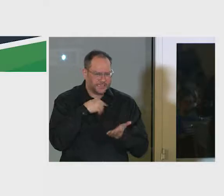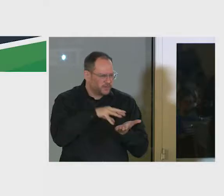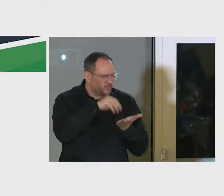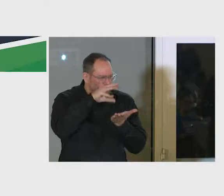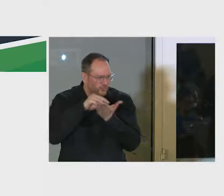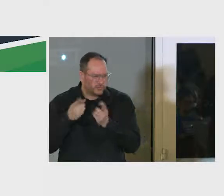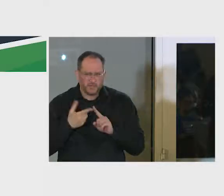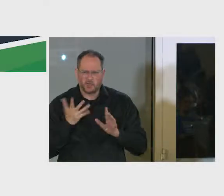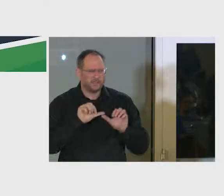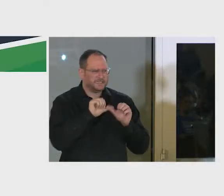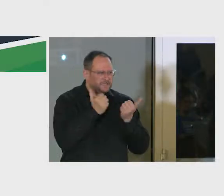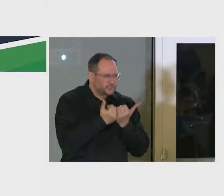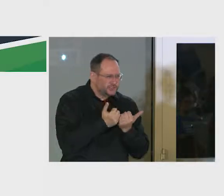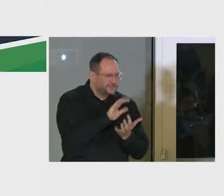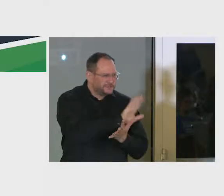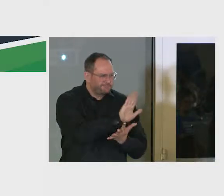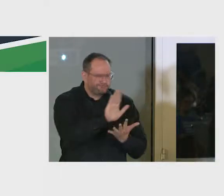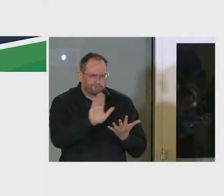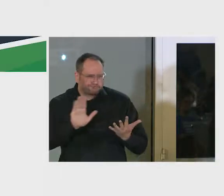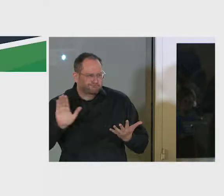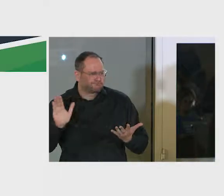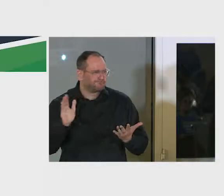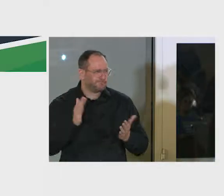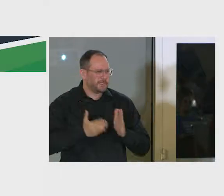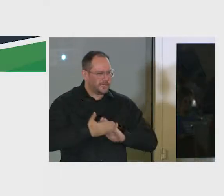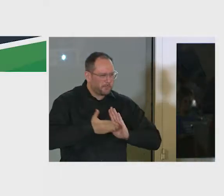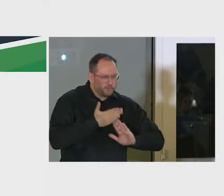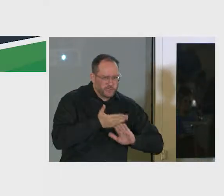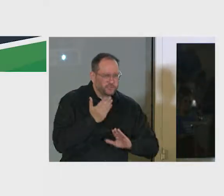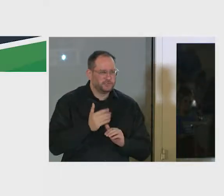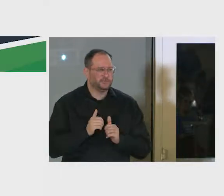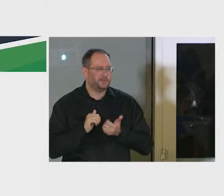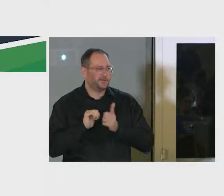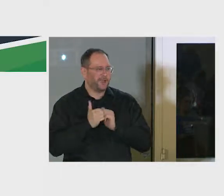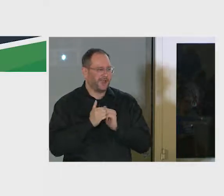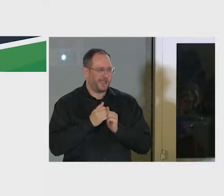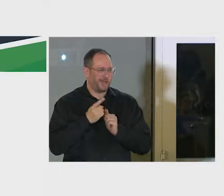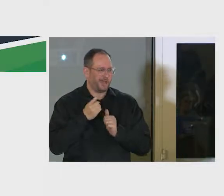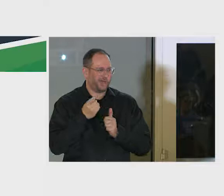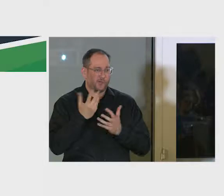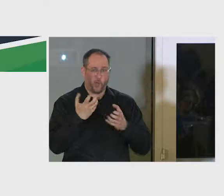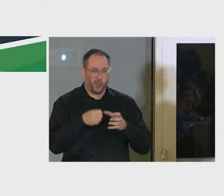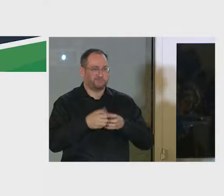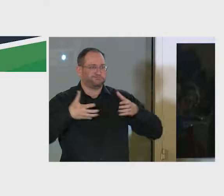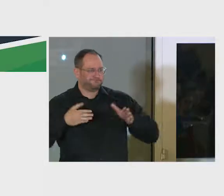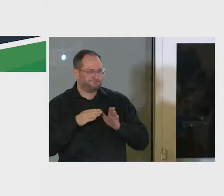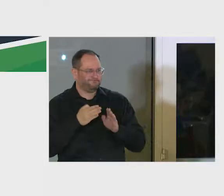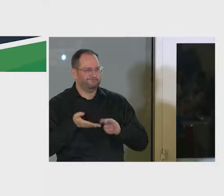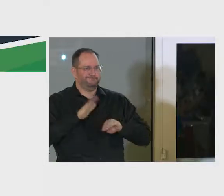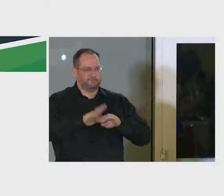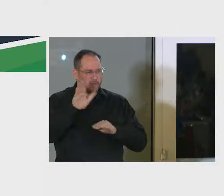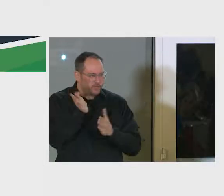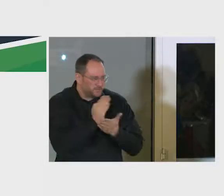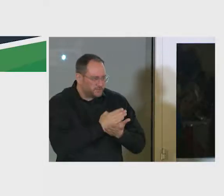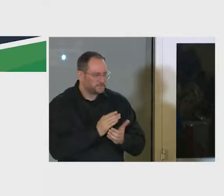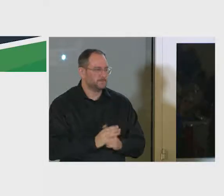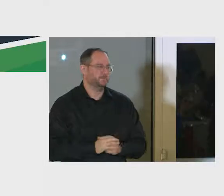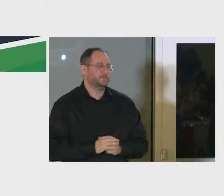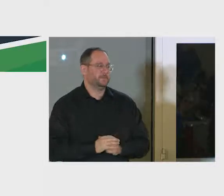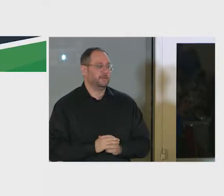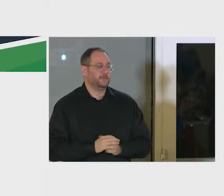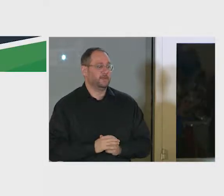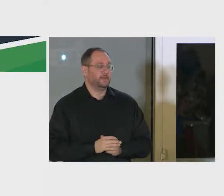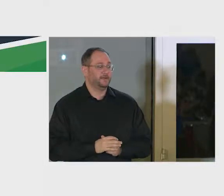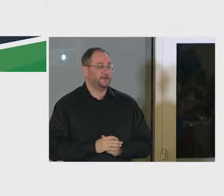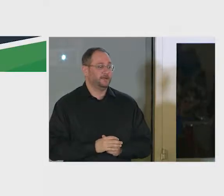see expanded. And we're also getting their ideas for where we might be able to reduce, where things aren't working. We then move to our community